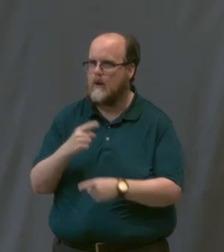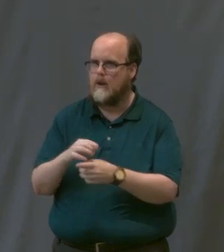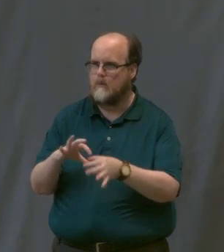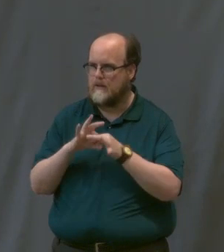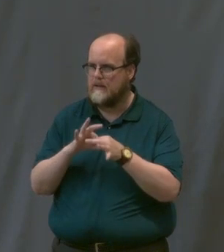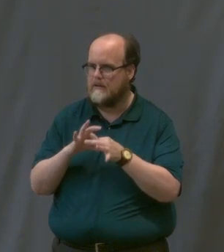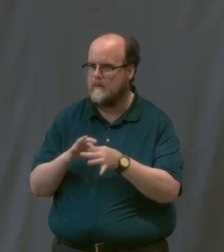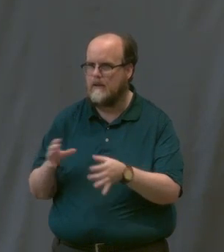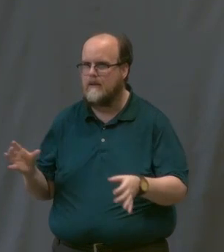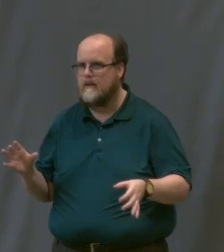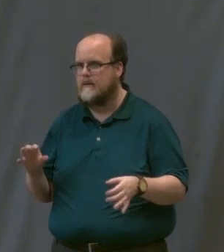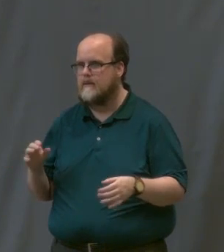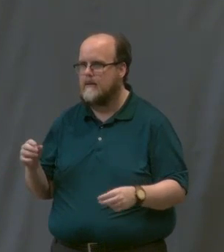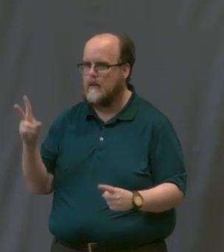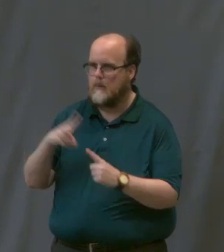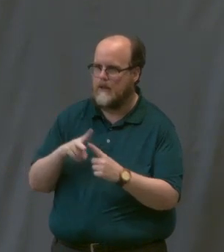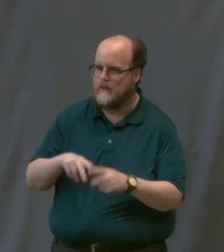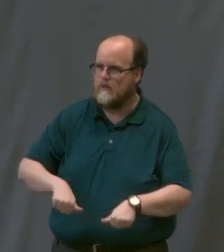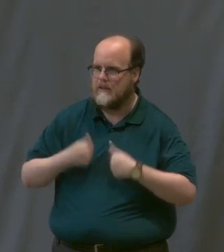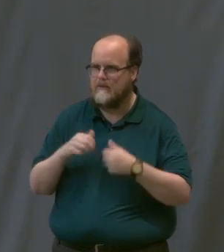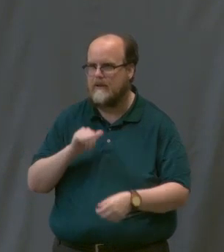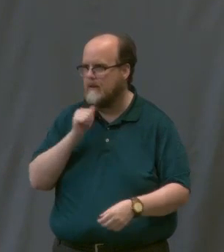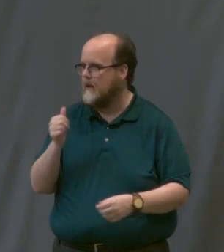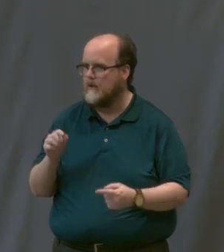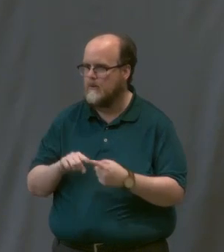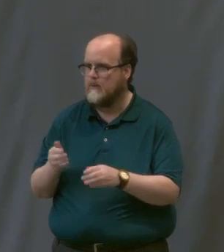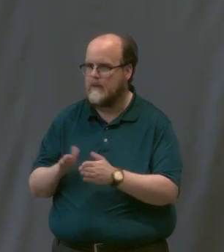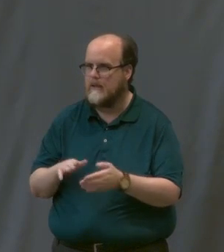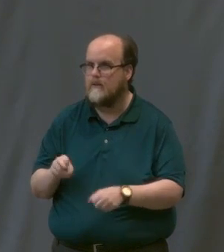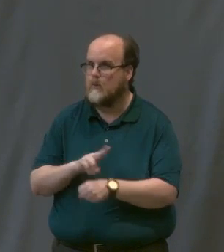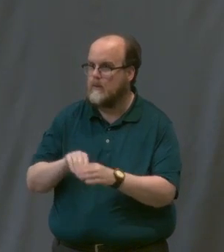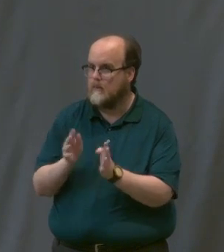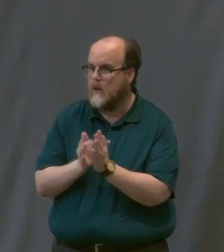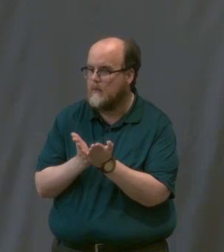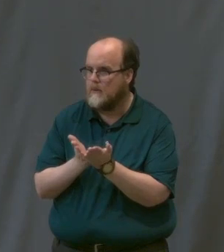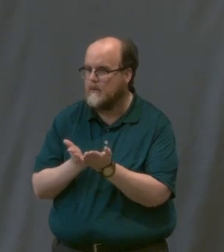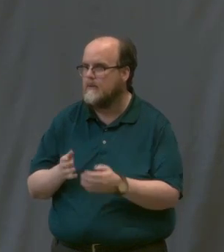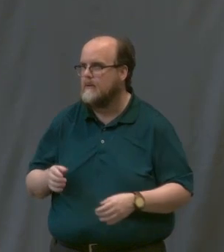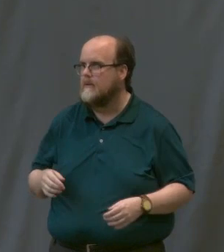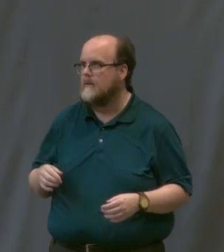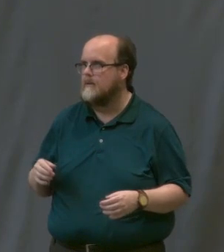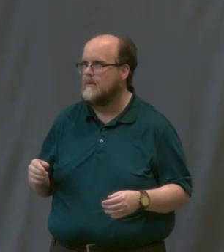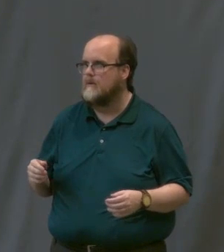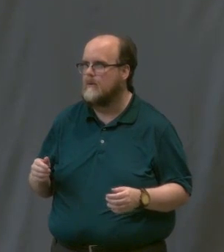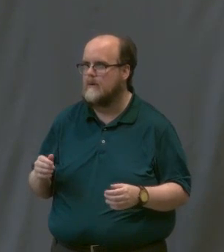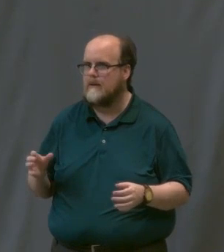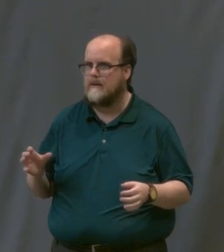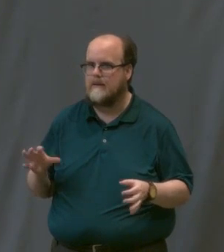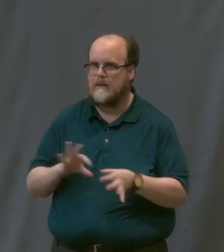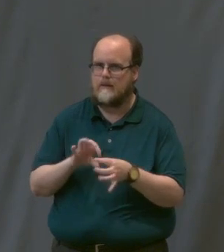relationship apply to the living, not the dead. It's used in the Bible with regard to people that are